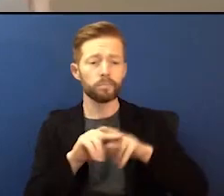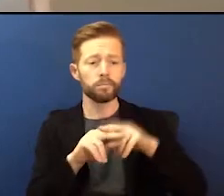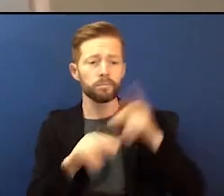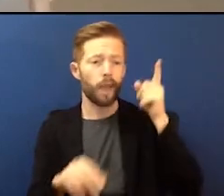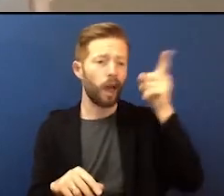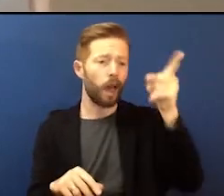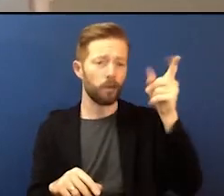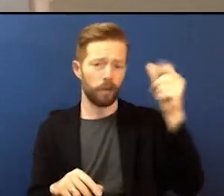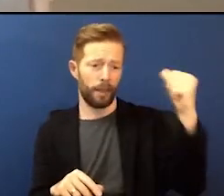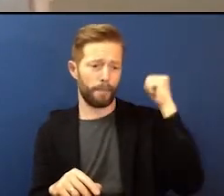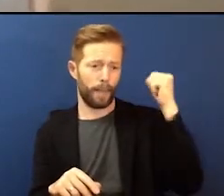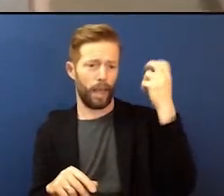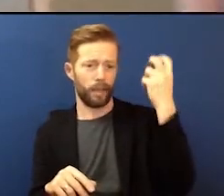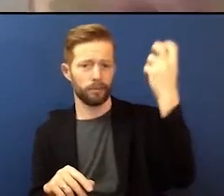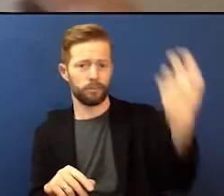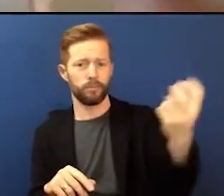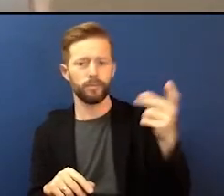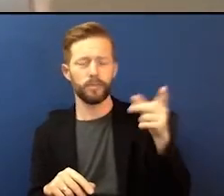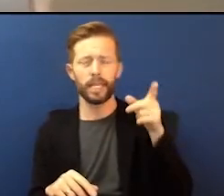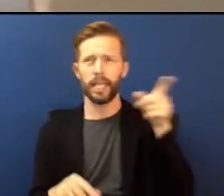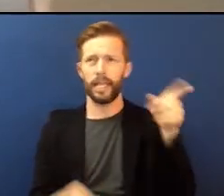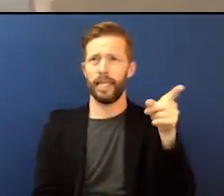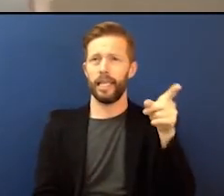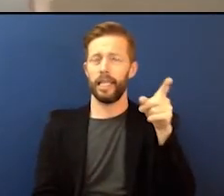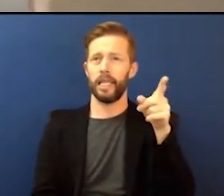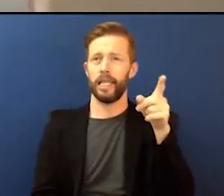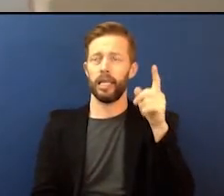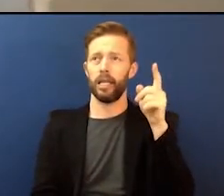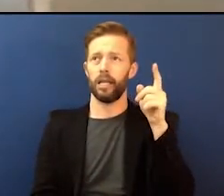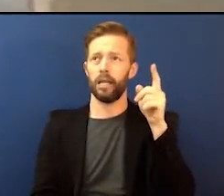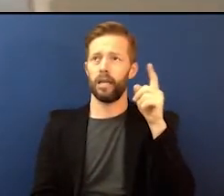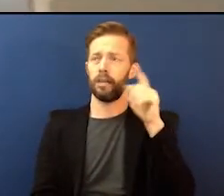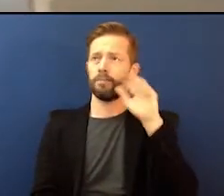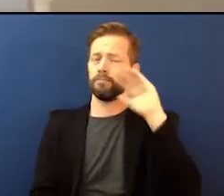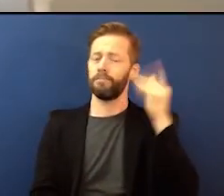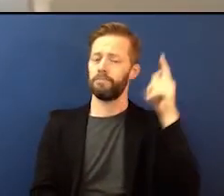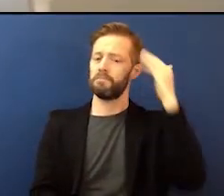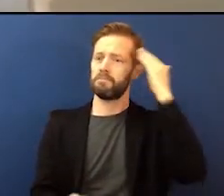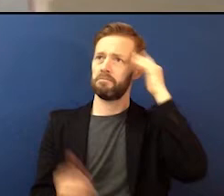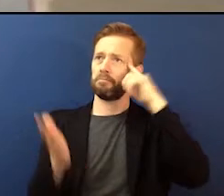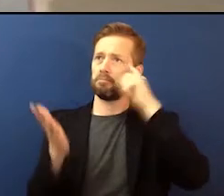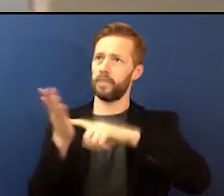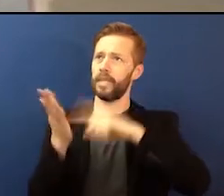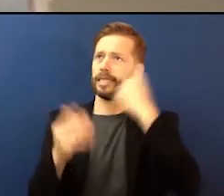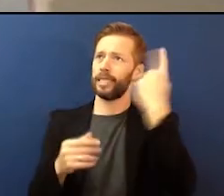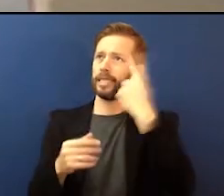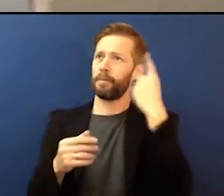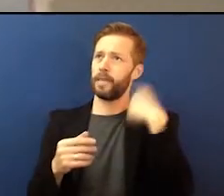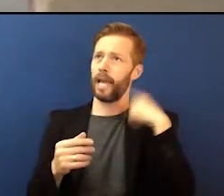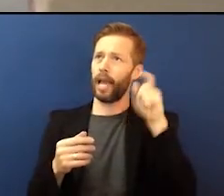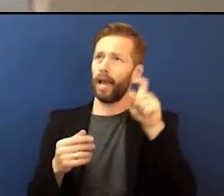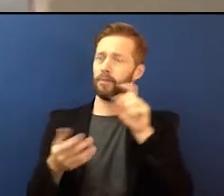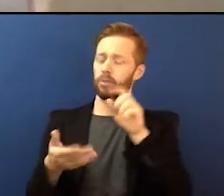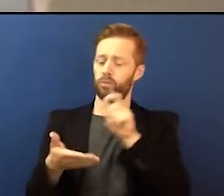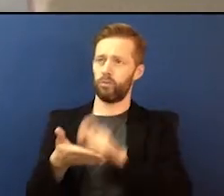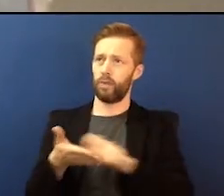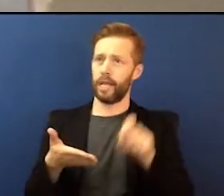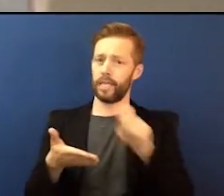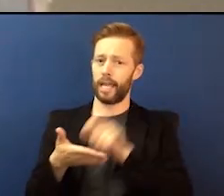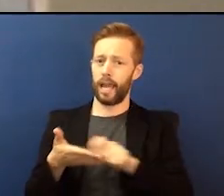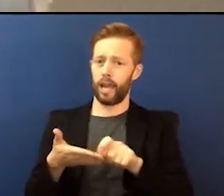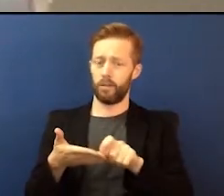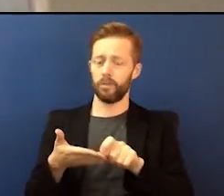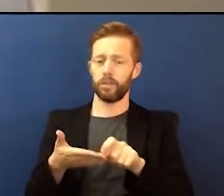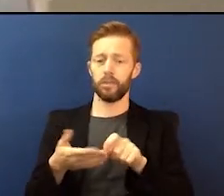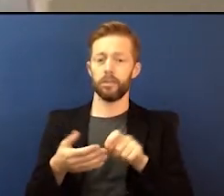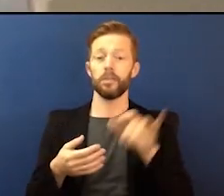back. Now, all he had picked up was that there was something on the board he should be writing down, and he was